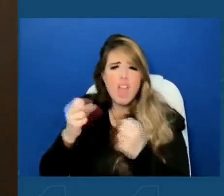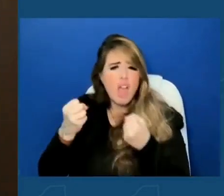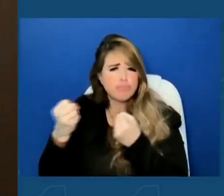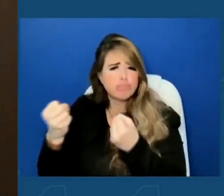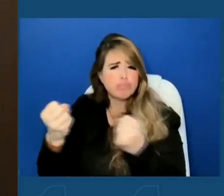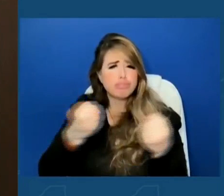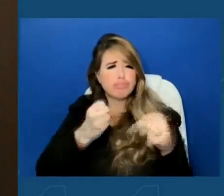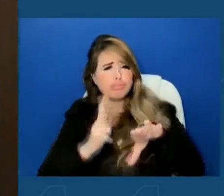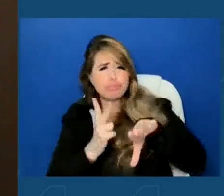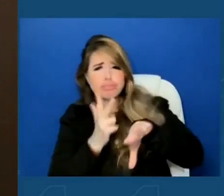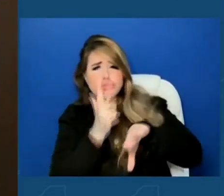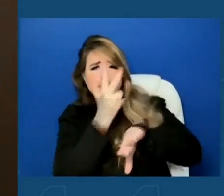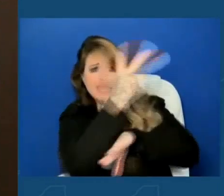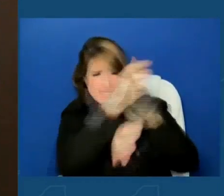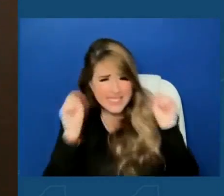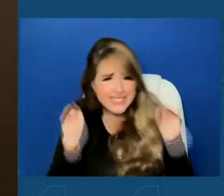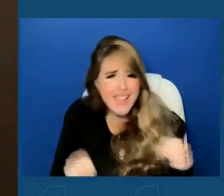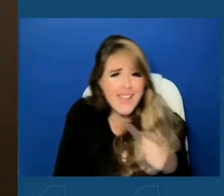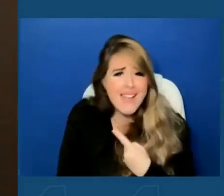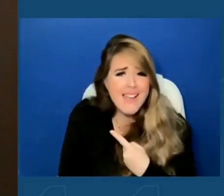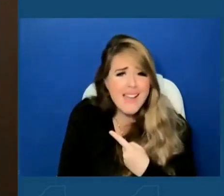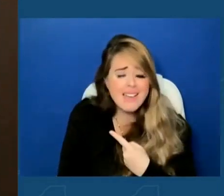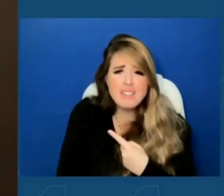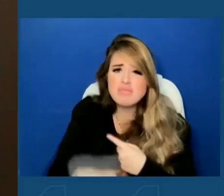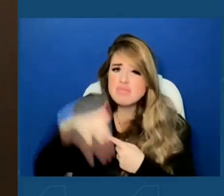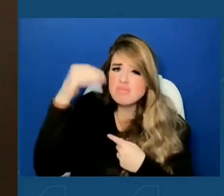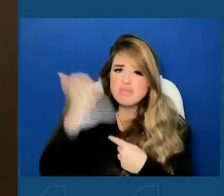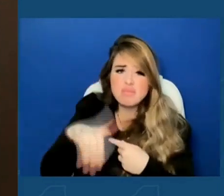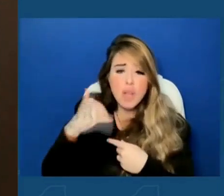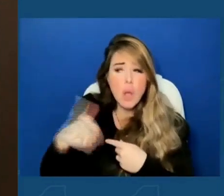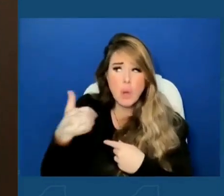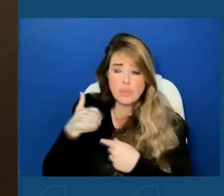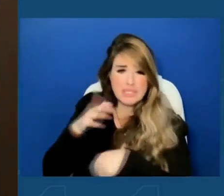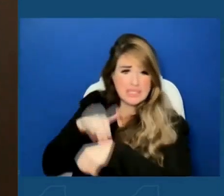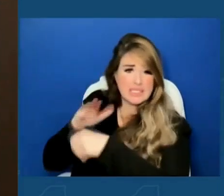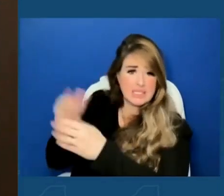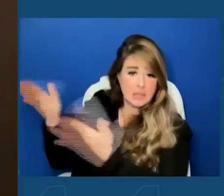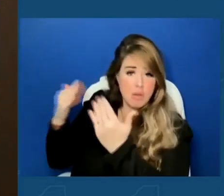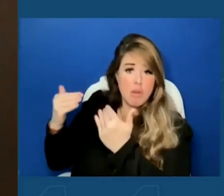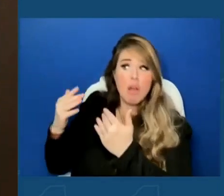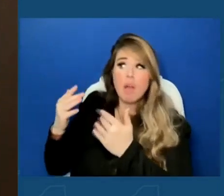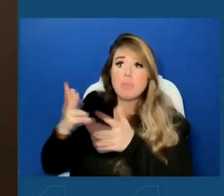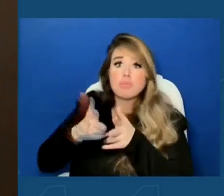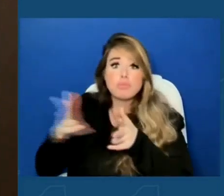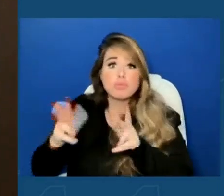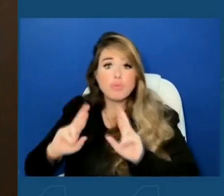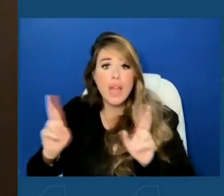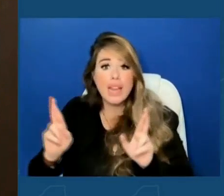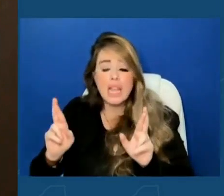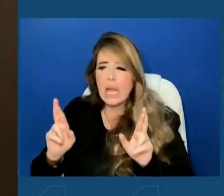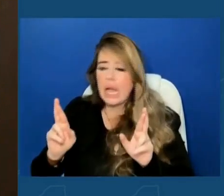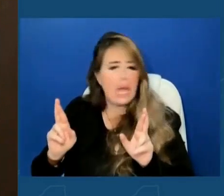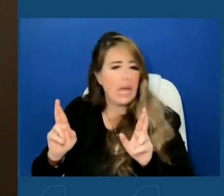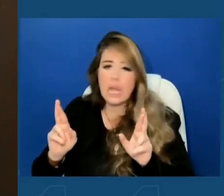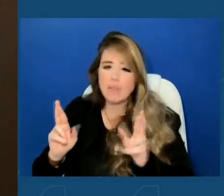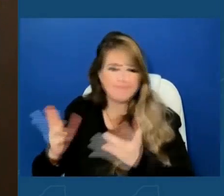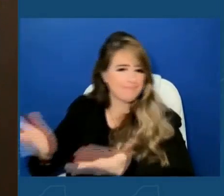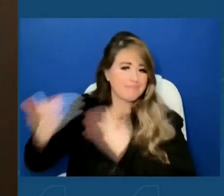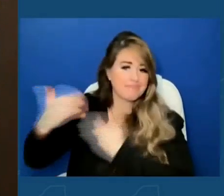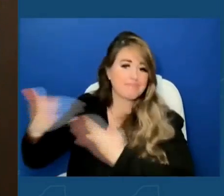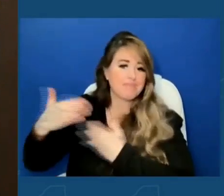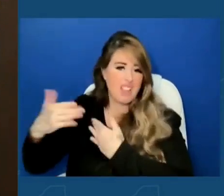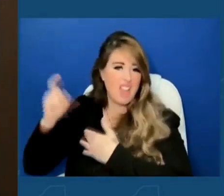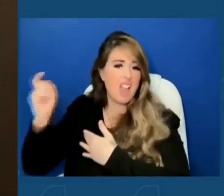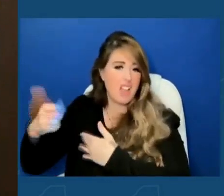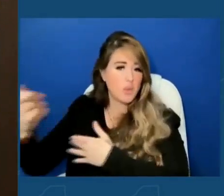craziest hills we have in the county, and we have to bring them in because it's too dangerous for them to be out there, and we had to bring them in for hours and hours and